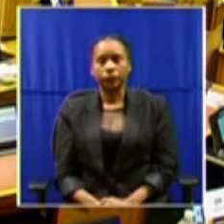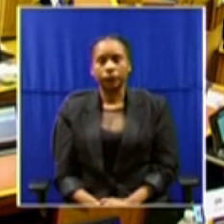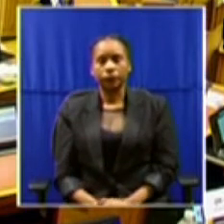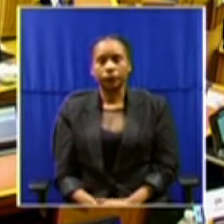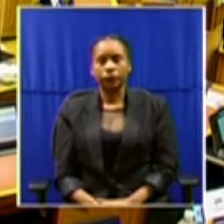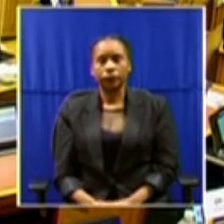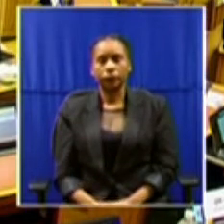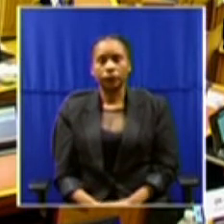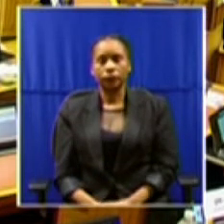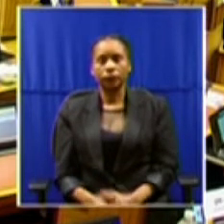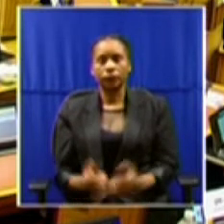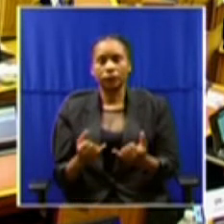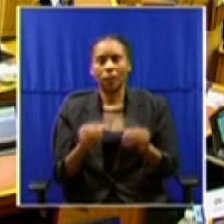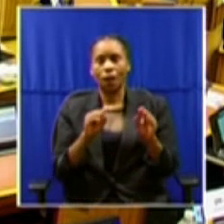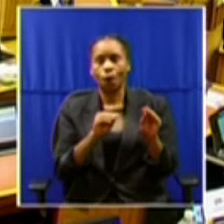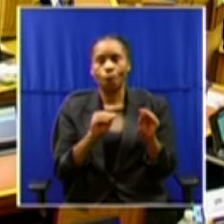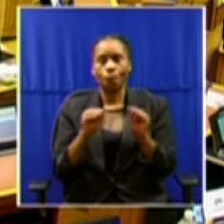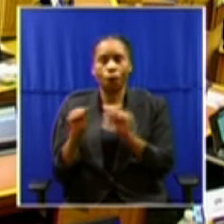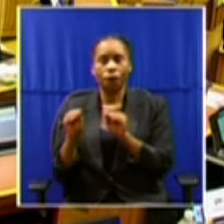We move